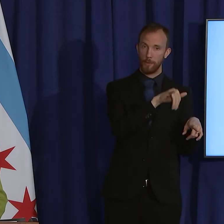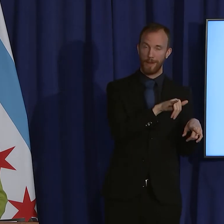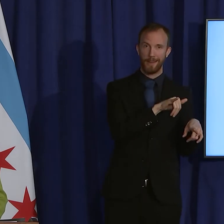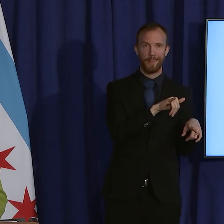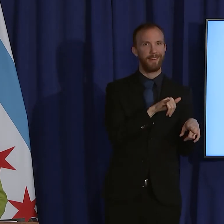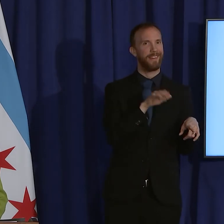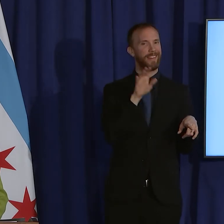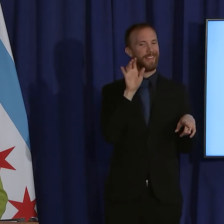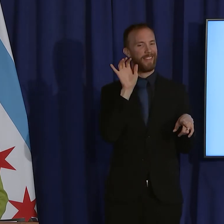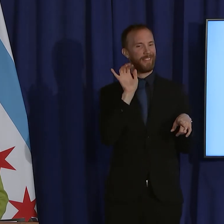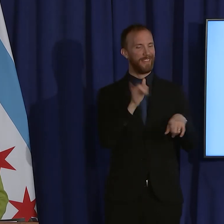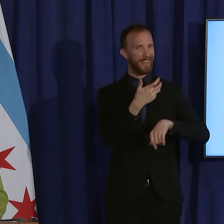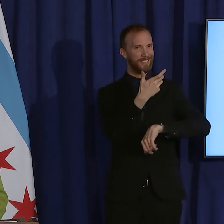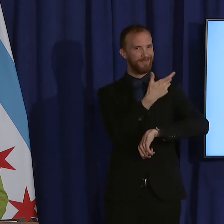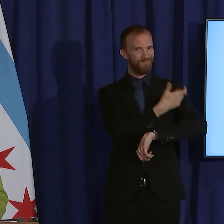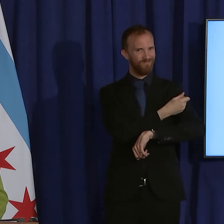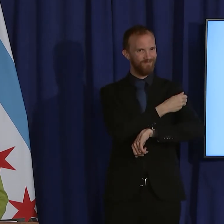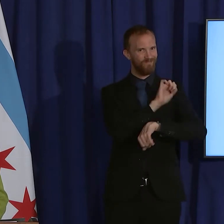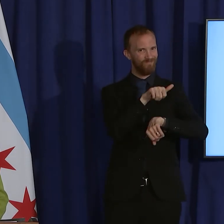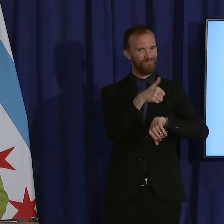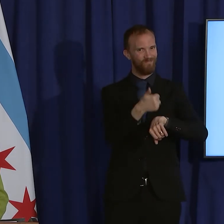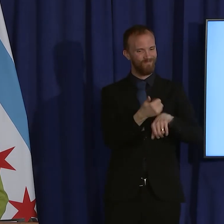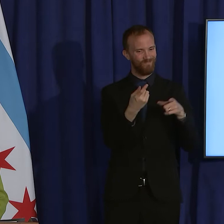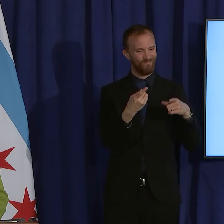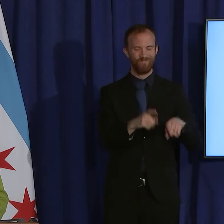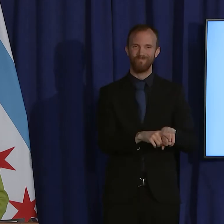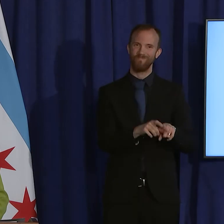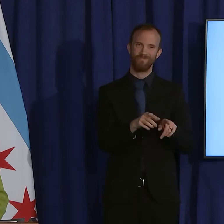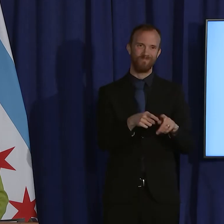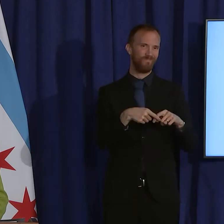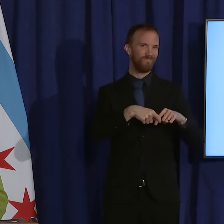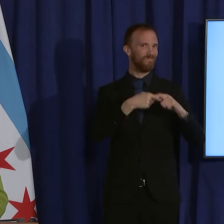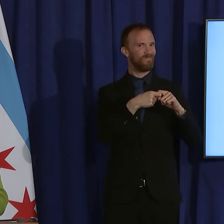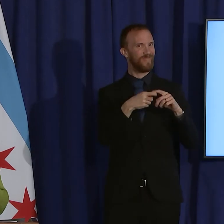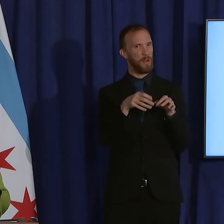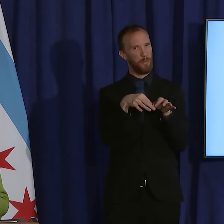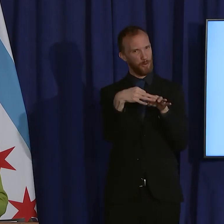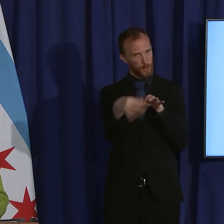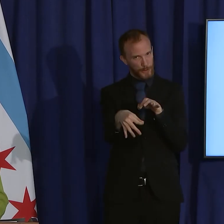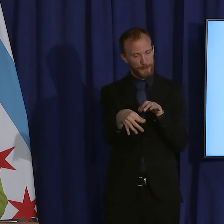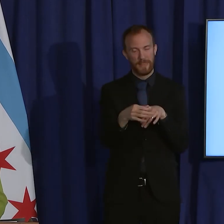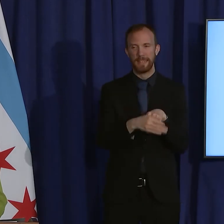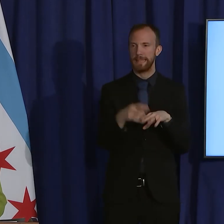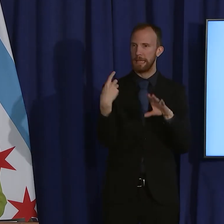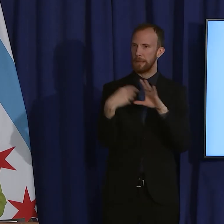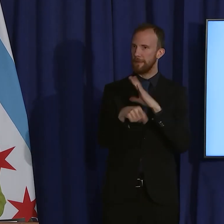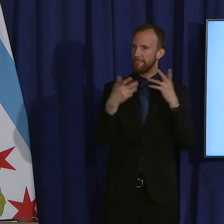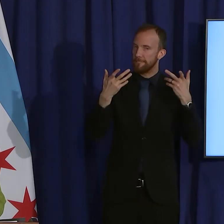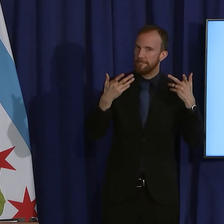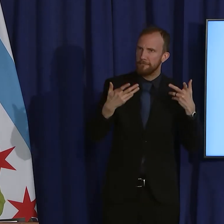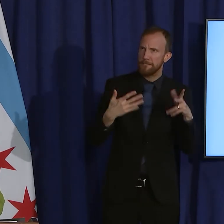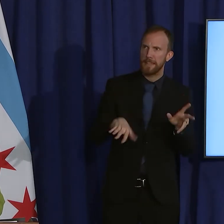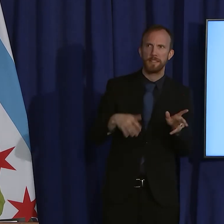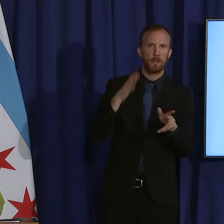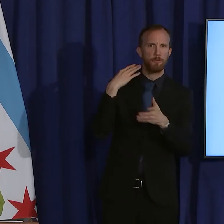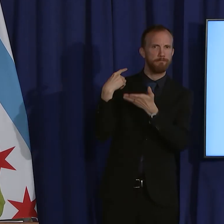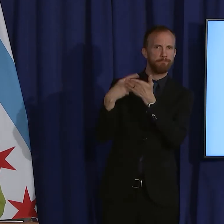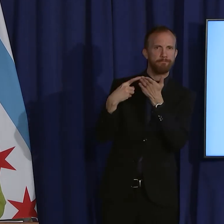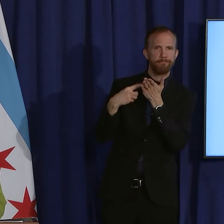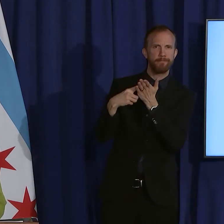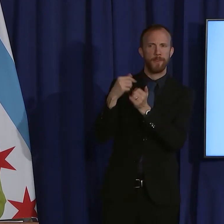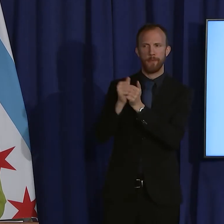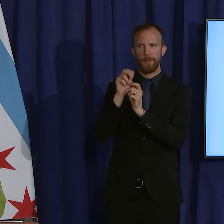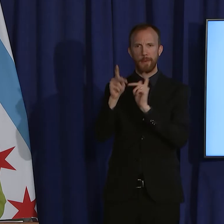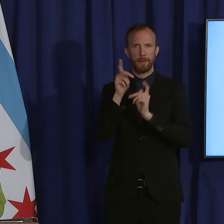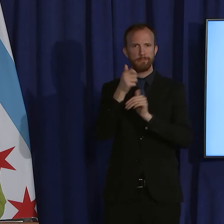for more information. Appointment cancellations, emails have already been set. There are some stakeholder calls going on, and we'll make some plans